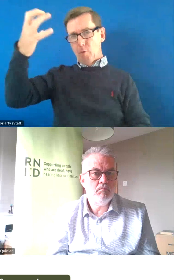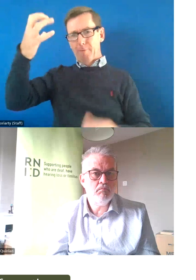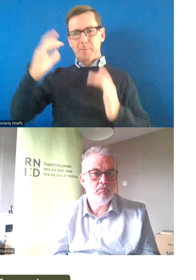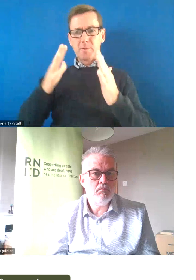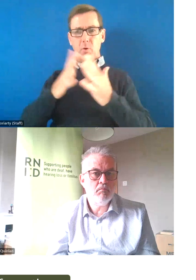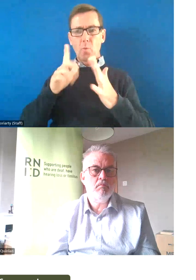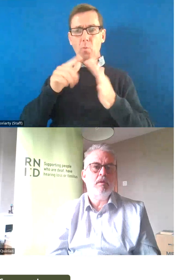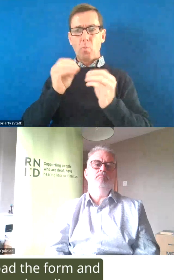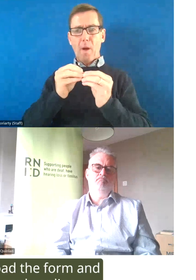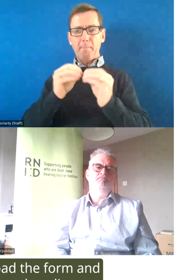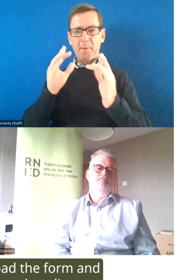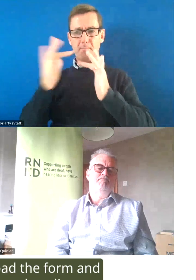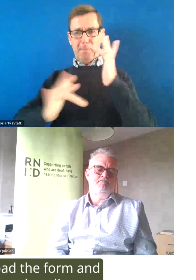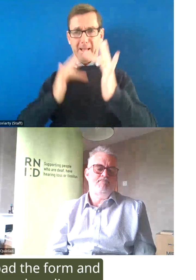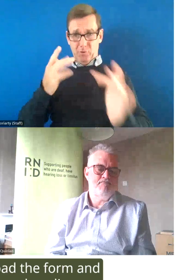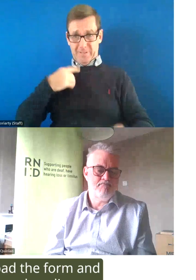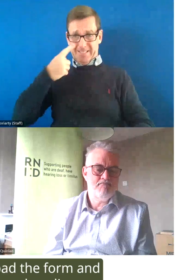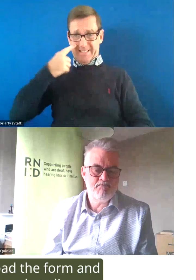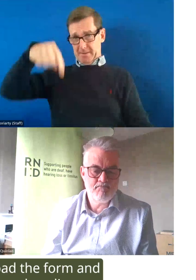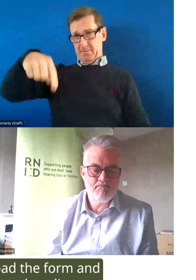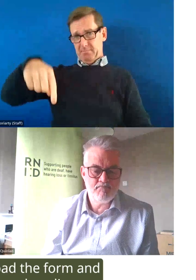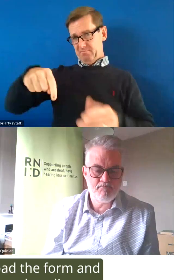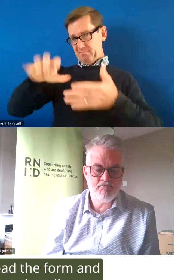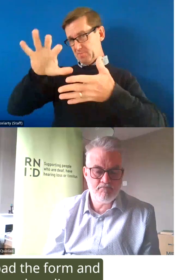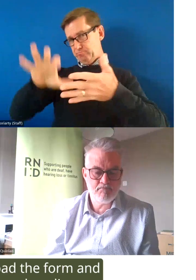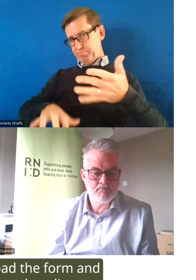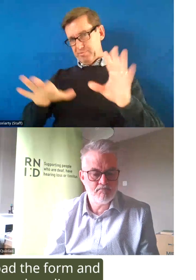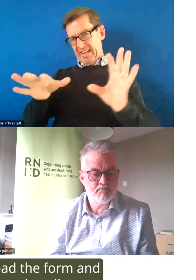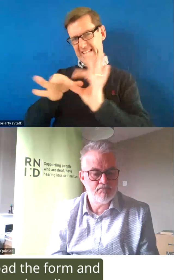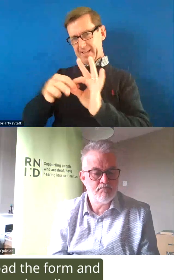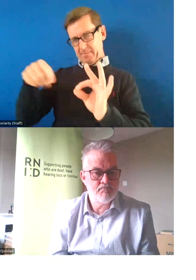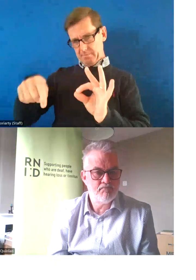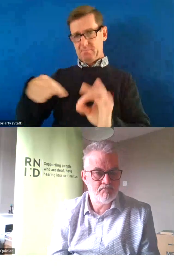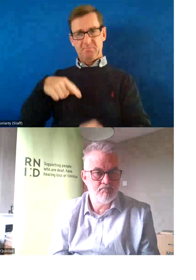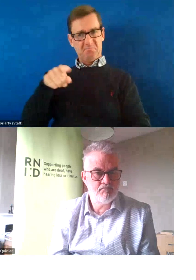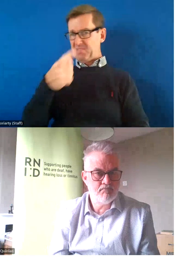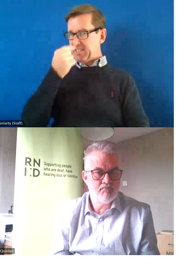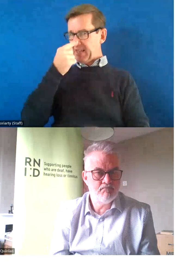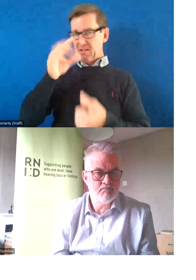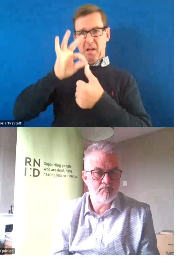So you'll get the form there. You can either download the form and fill it in, or you can apply online.